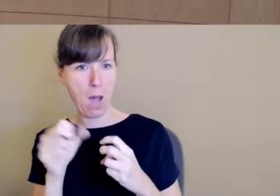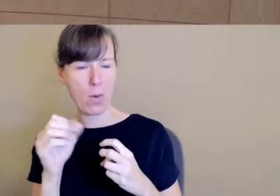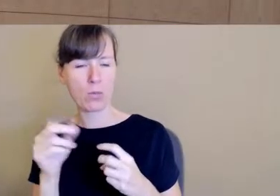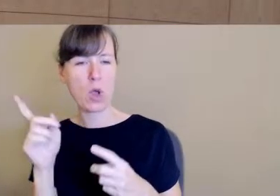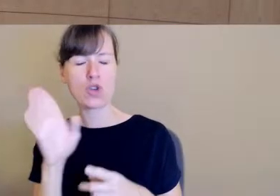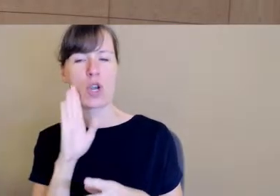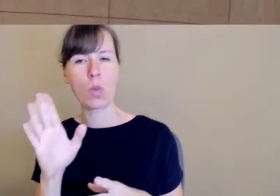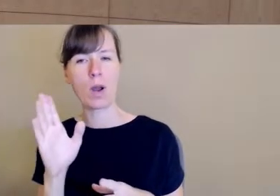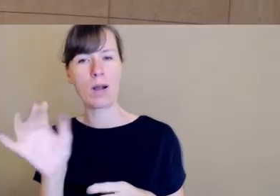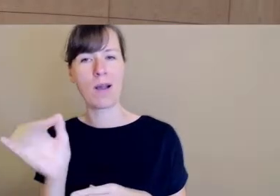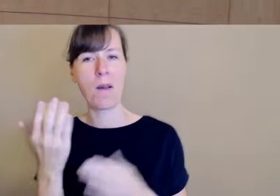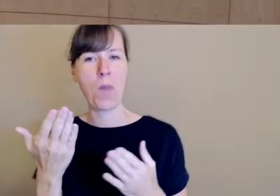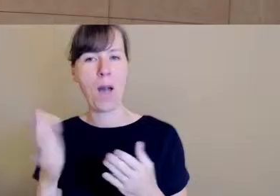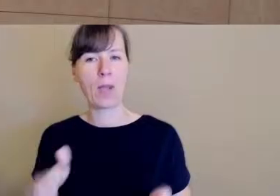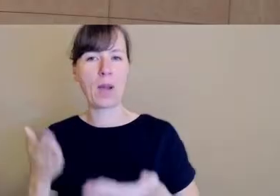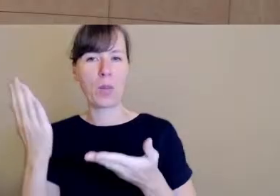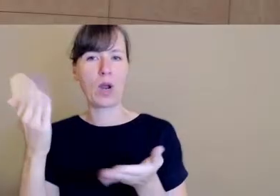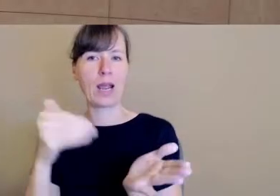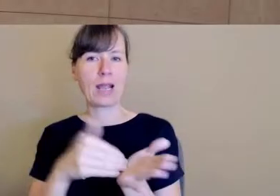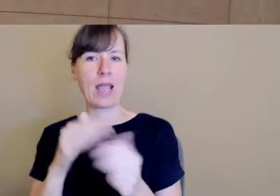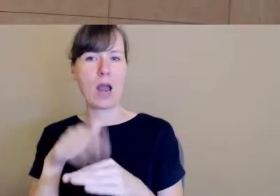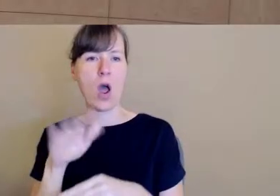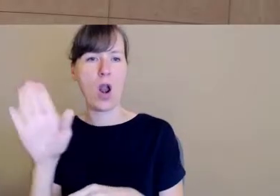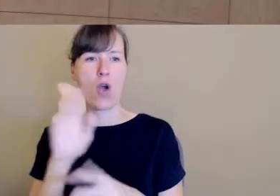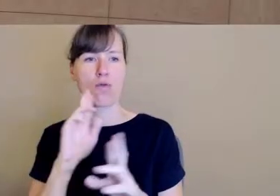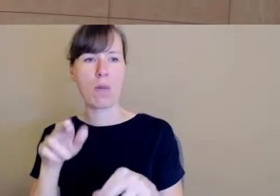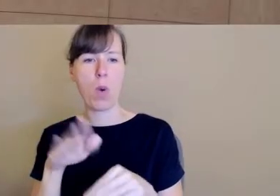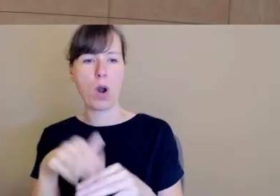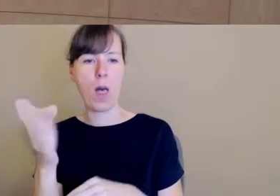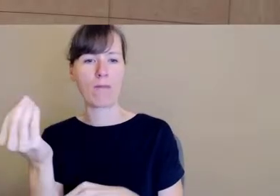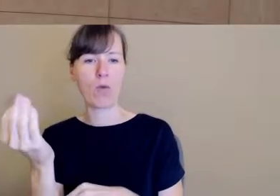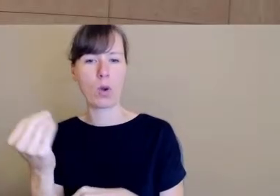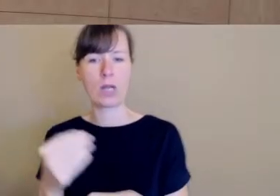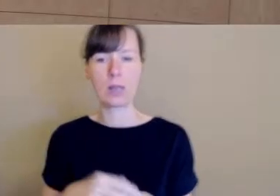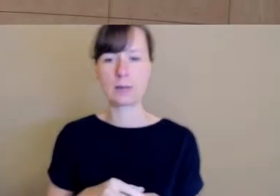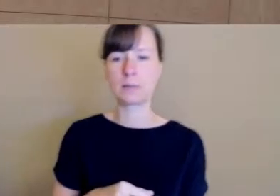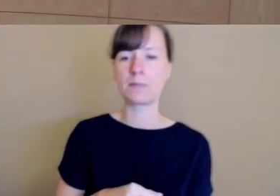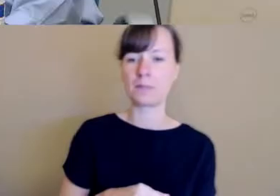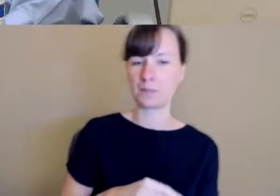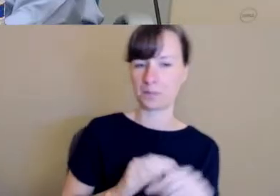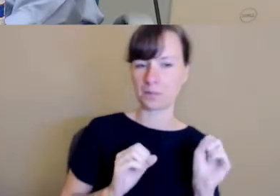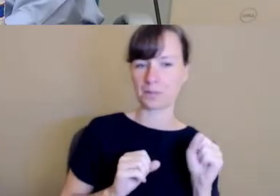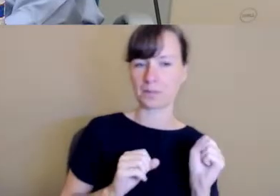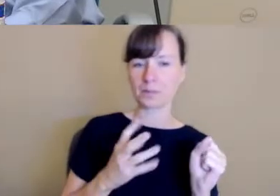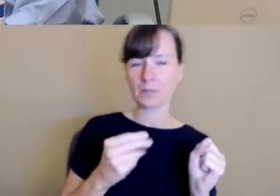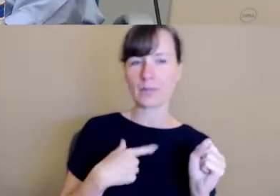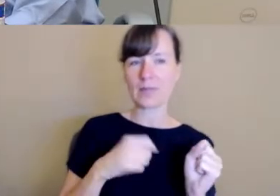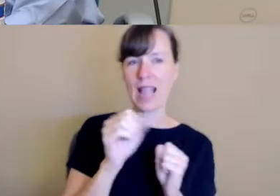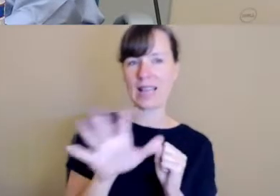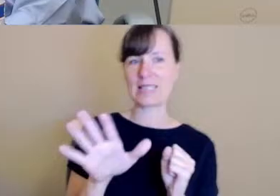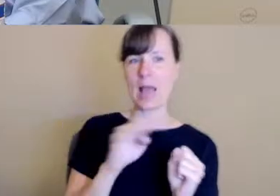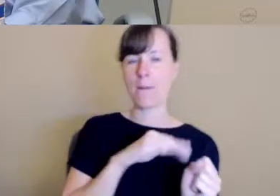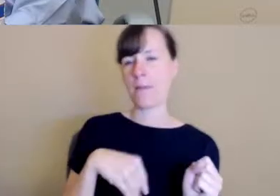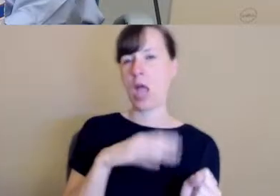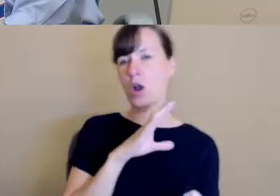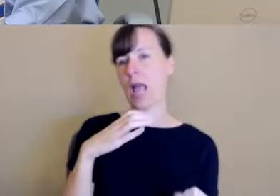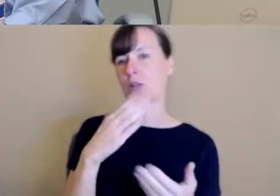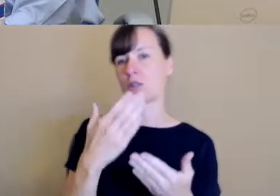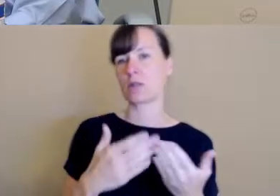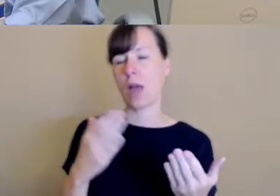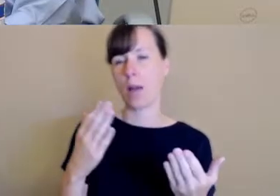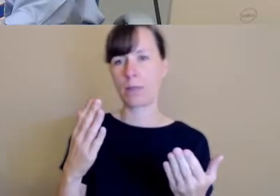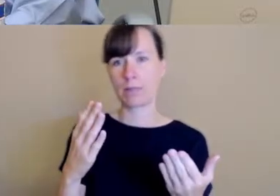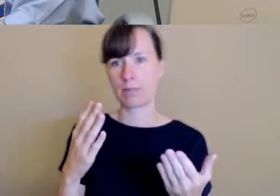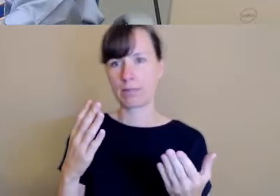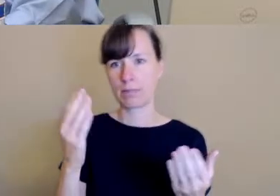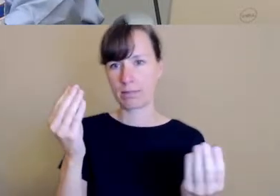report on the 14th, unfortunately. Yeah, and I sent Mayor and Council some intelligence reports that we received from Prince George's